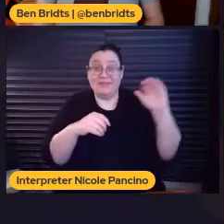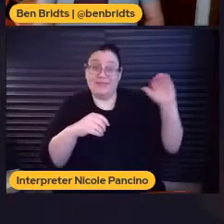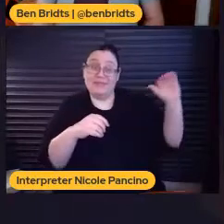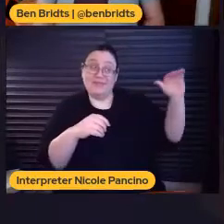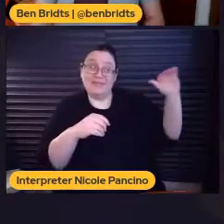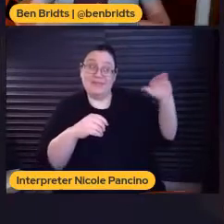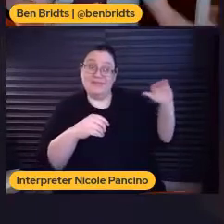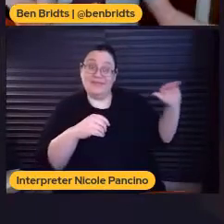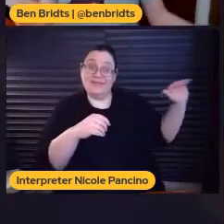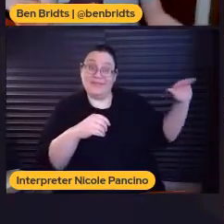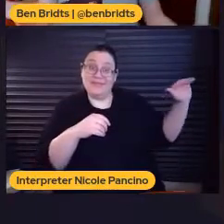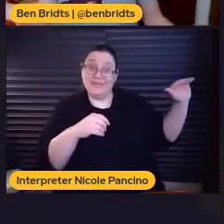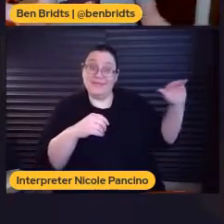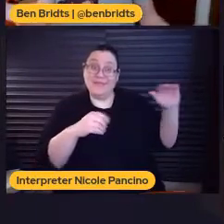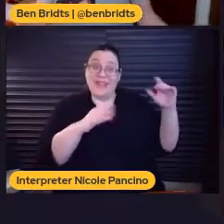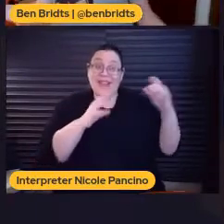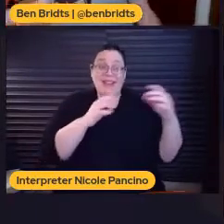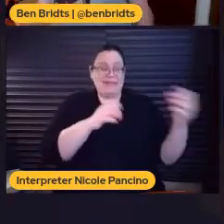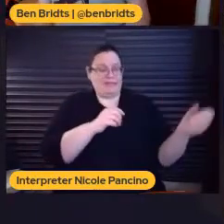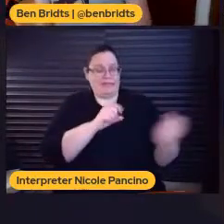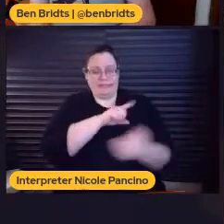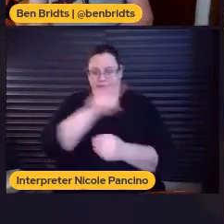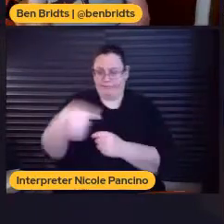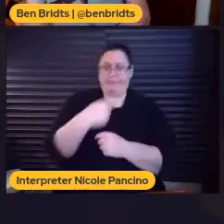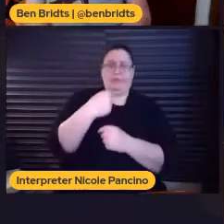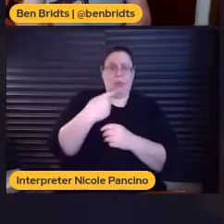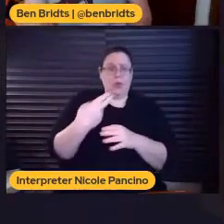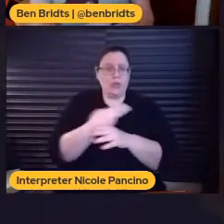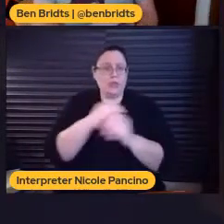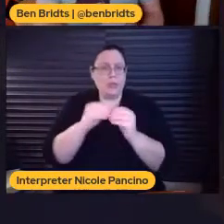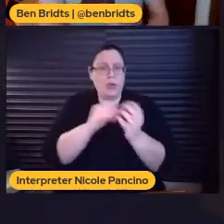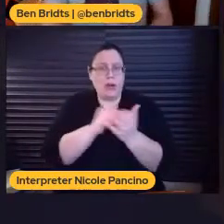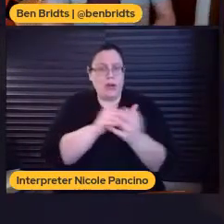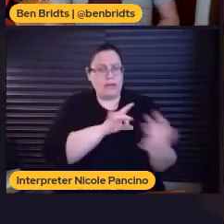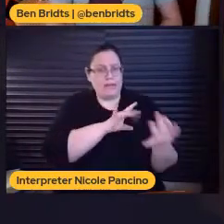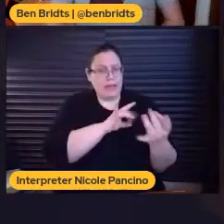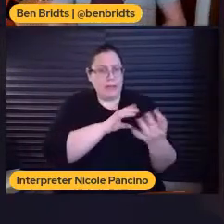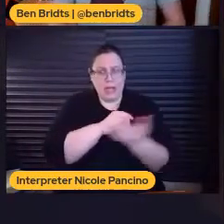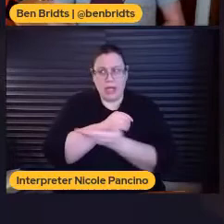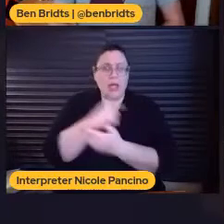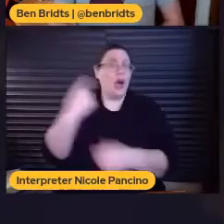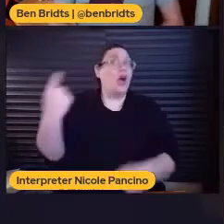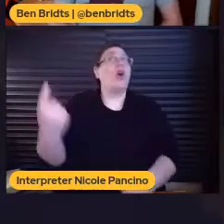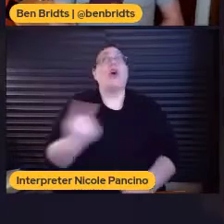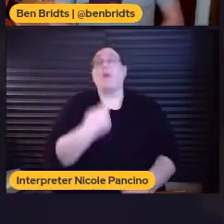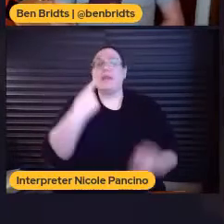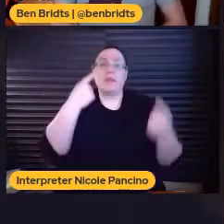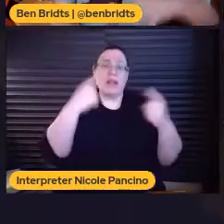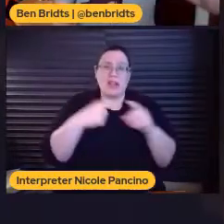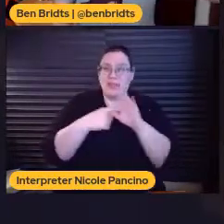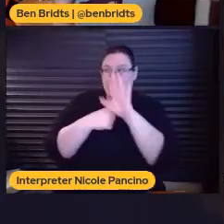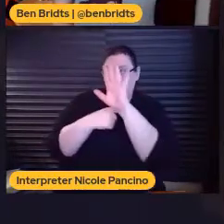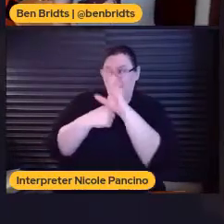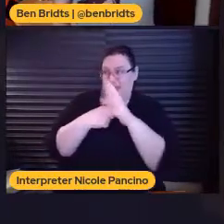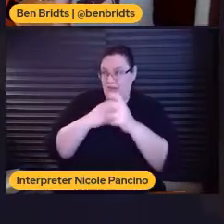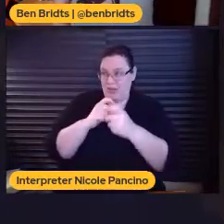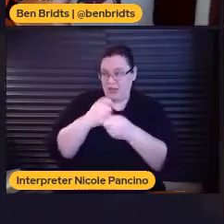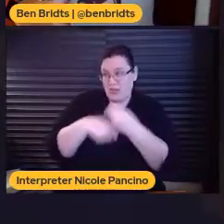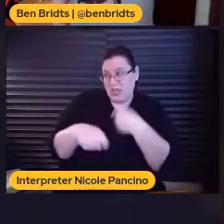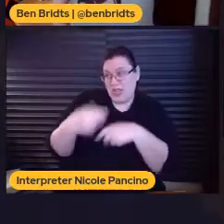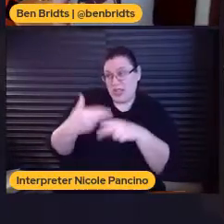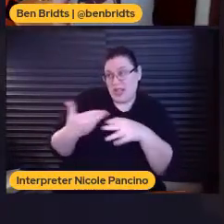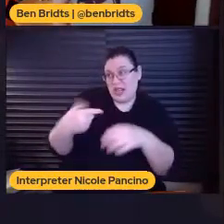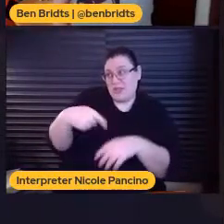Until you get feedback or you start using it more, and there will always be some place where, oh, I actually want to change the name here because I